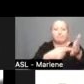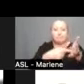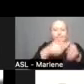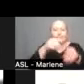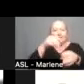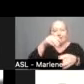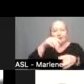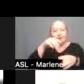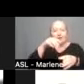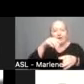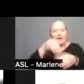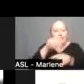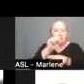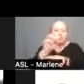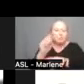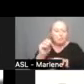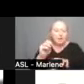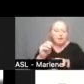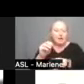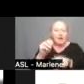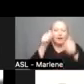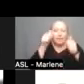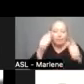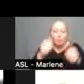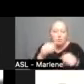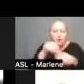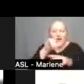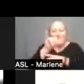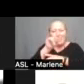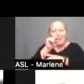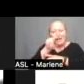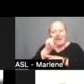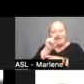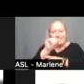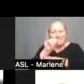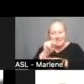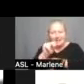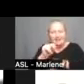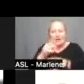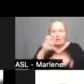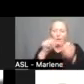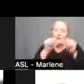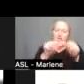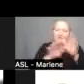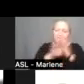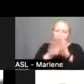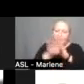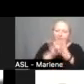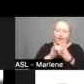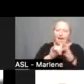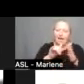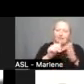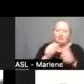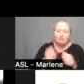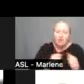um we've posted some the positions on linkedin and so we'd like to continue um developing that strategy um